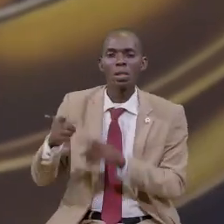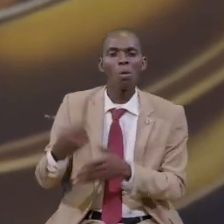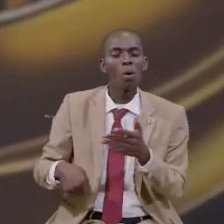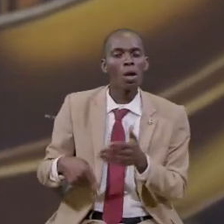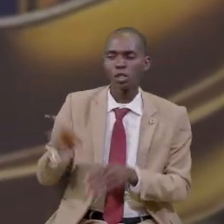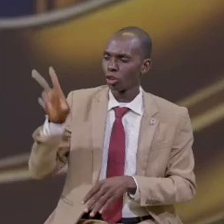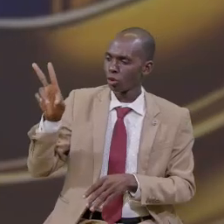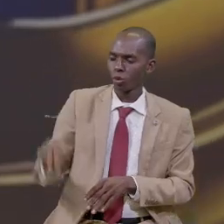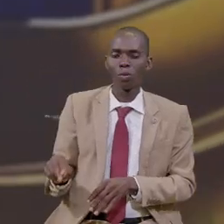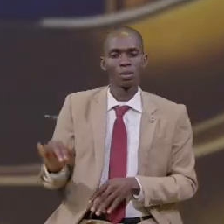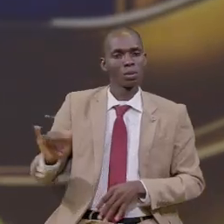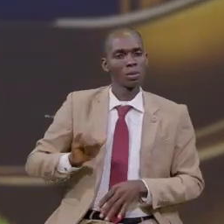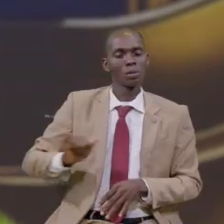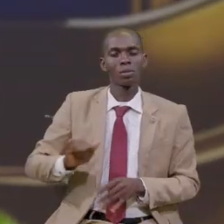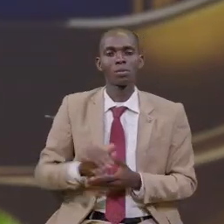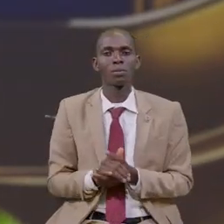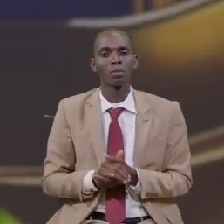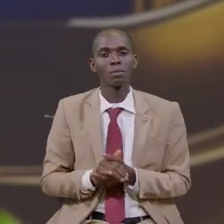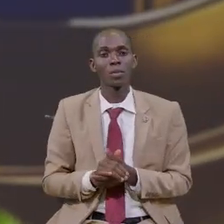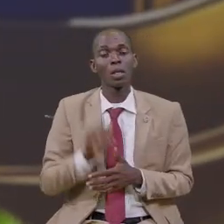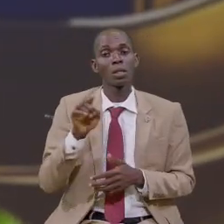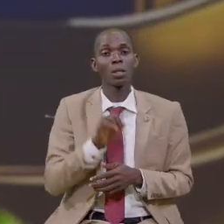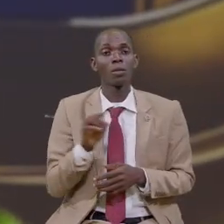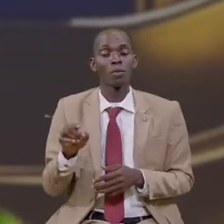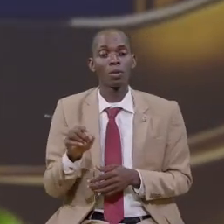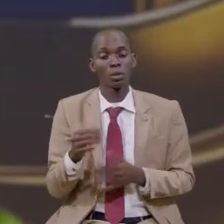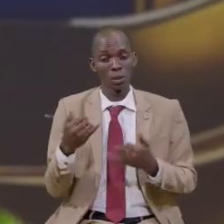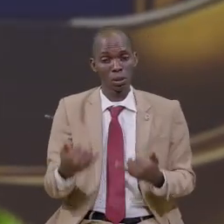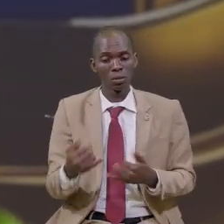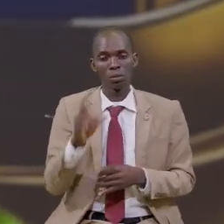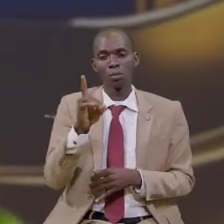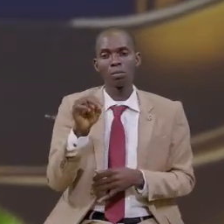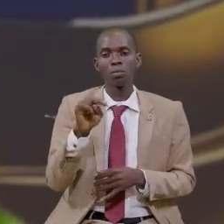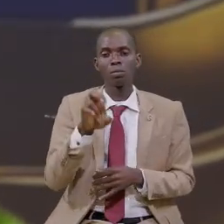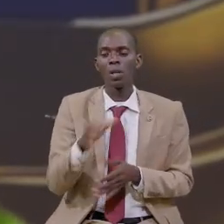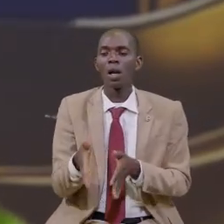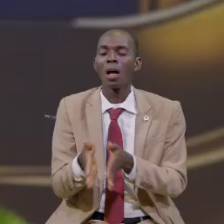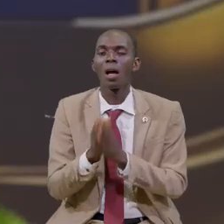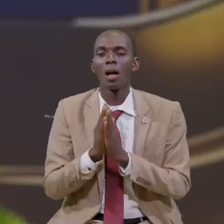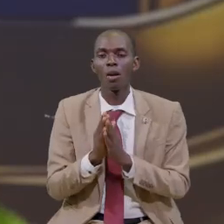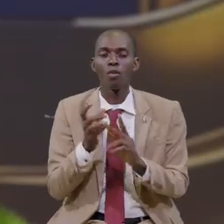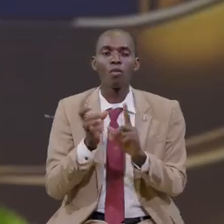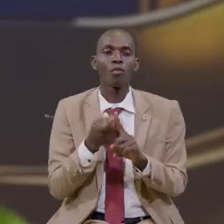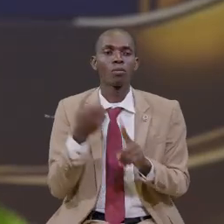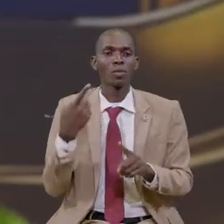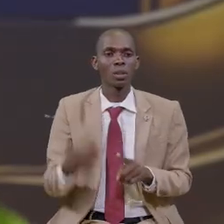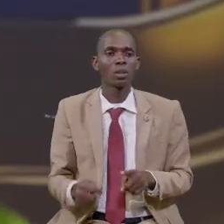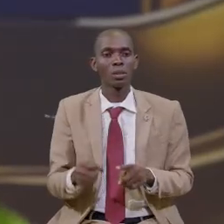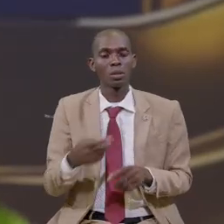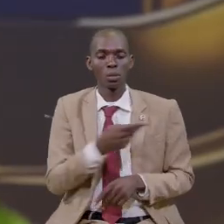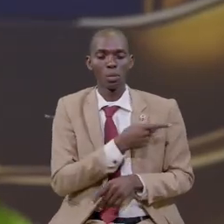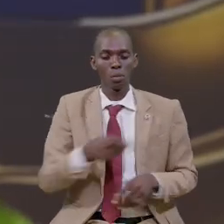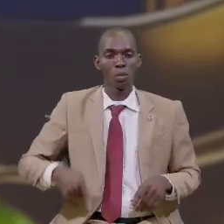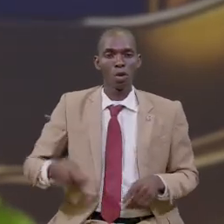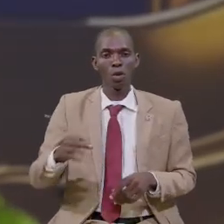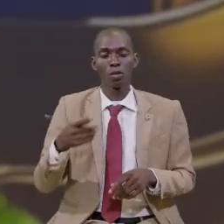no. Therefore, he requested of the prince, of the eunuchs, that he might